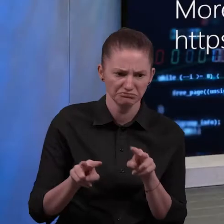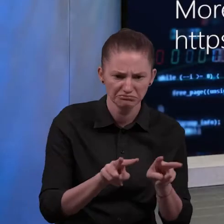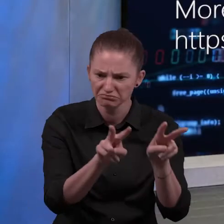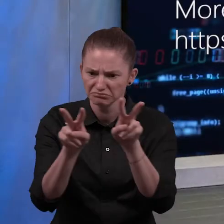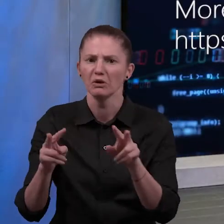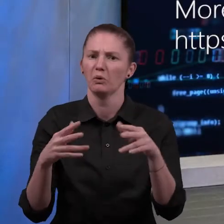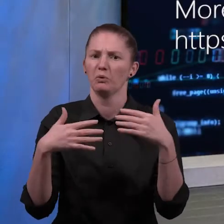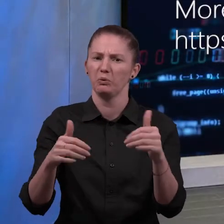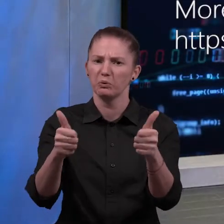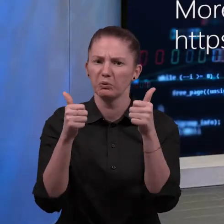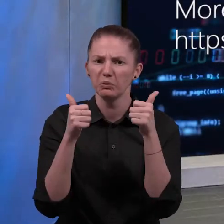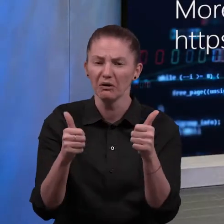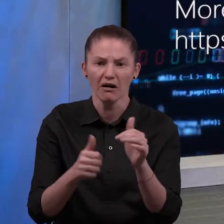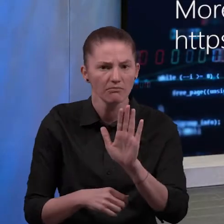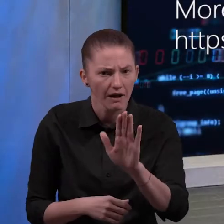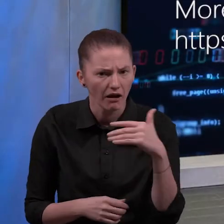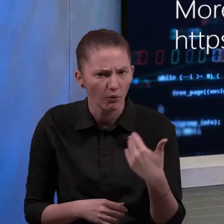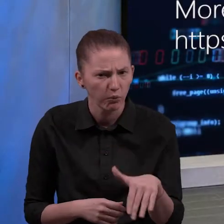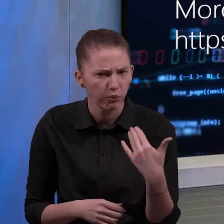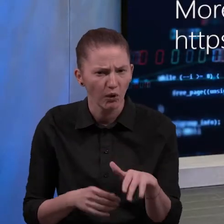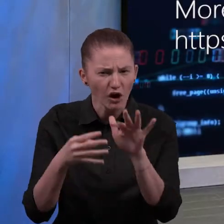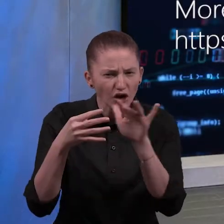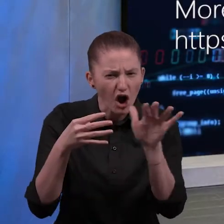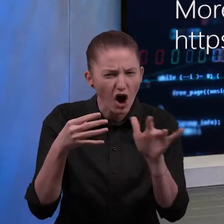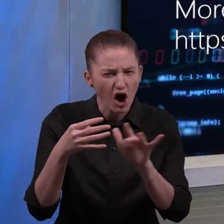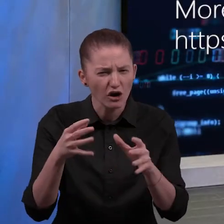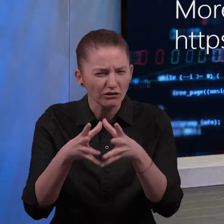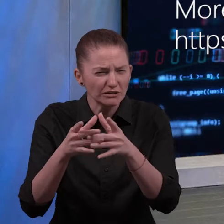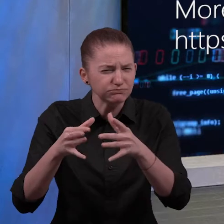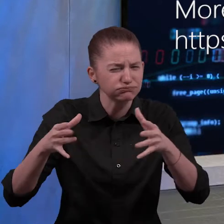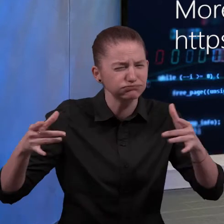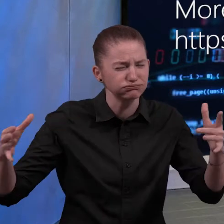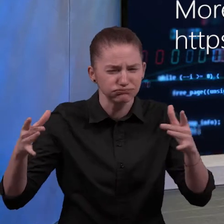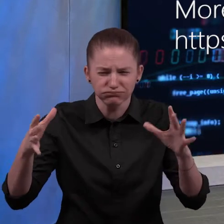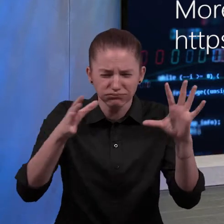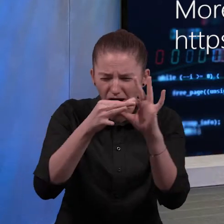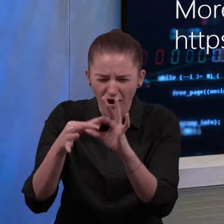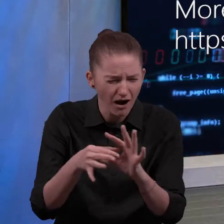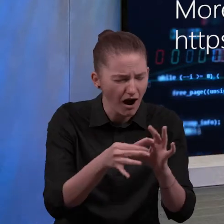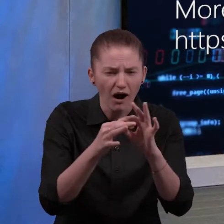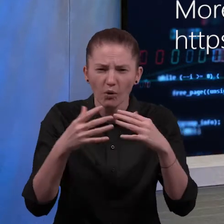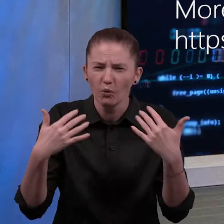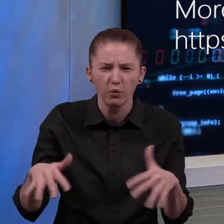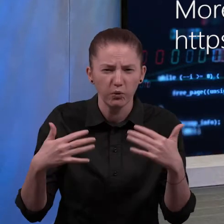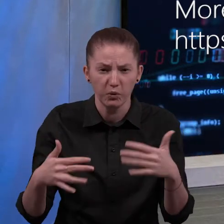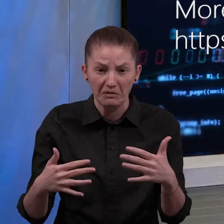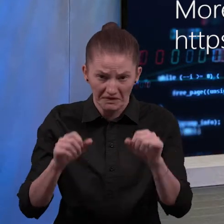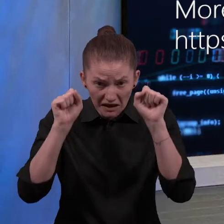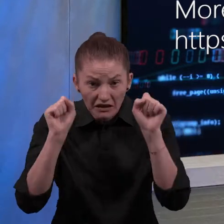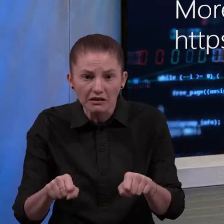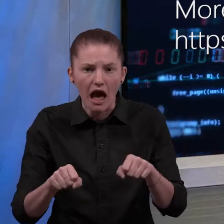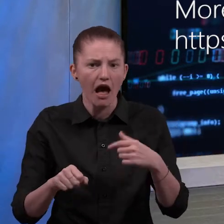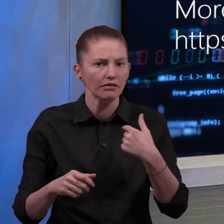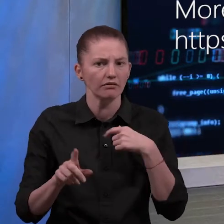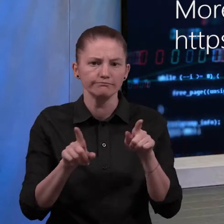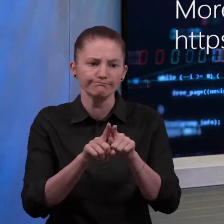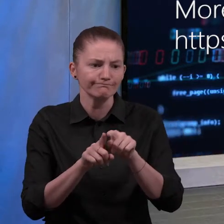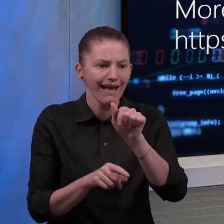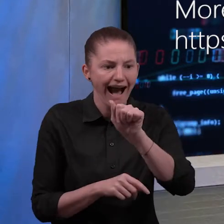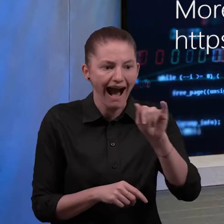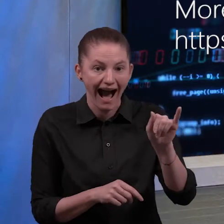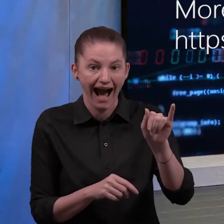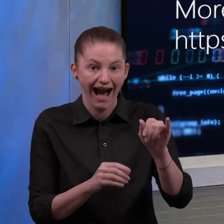great, but there was still a good amount of code to put together. Can you create an application that can